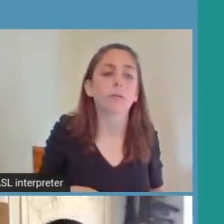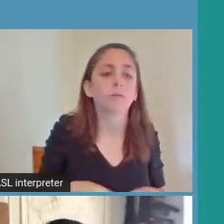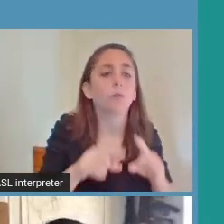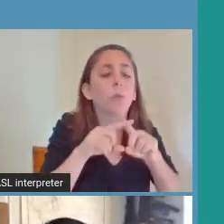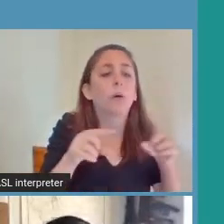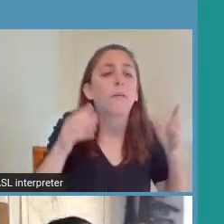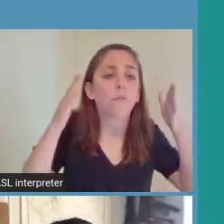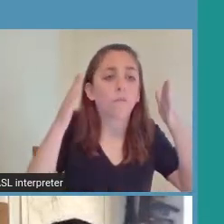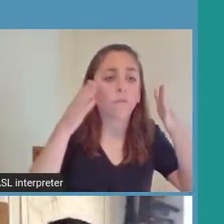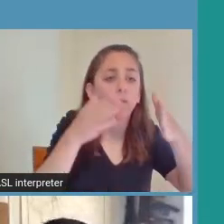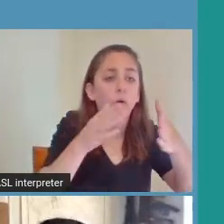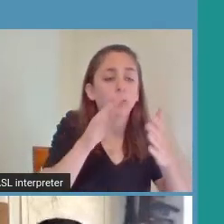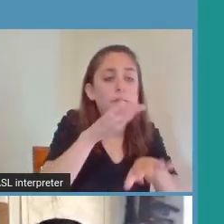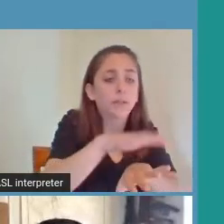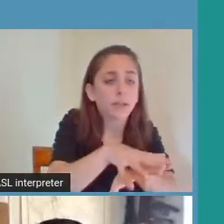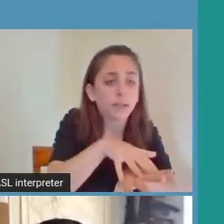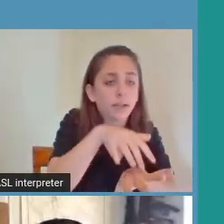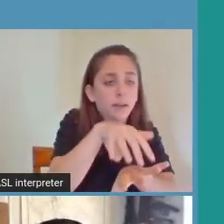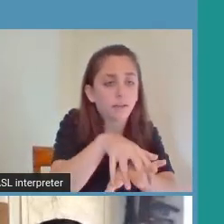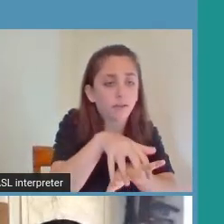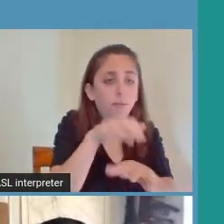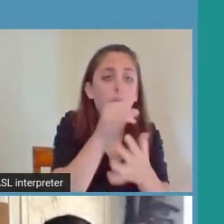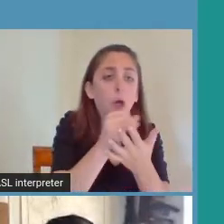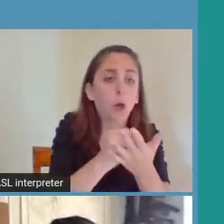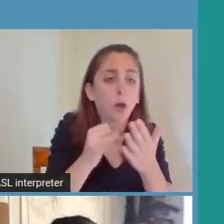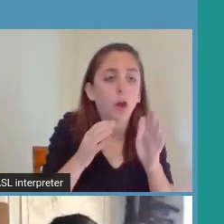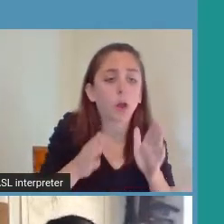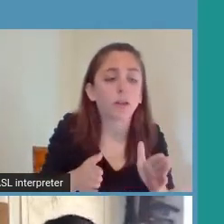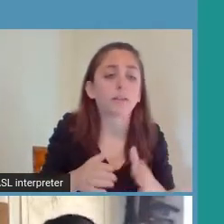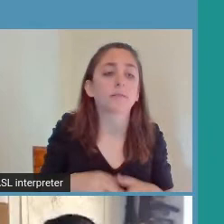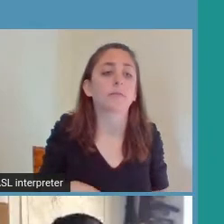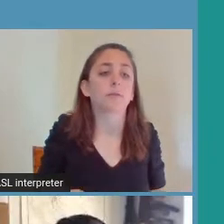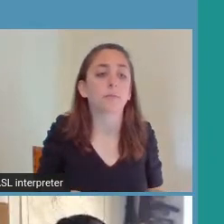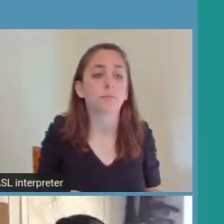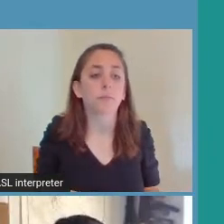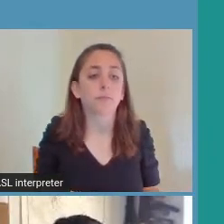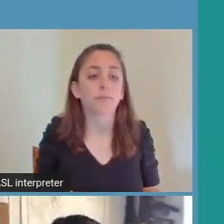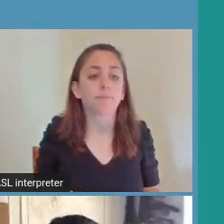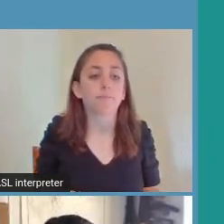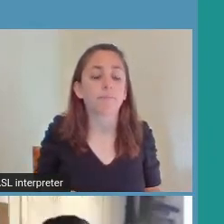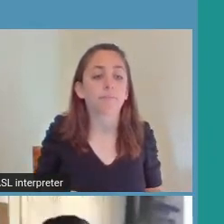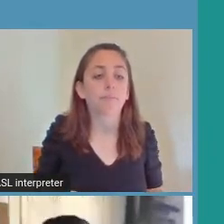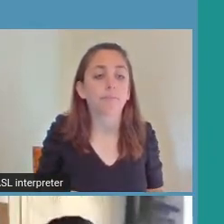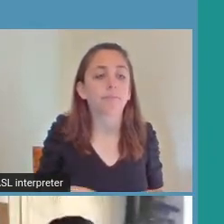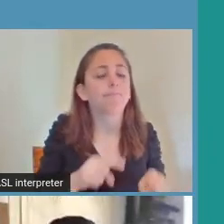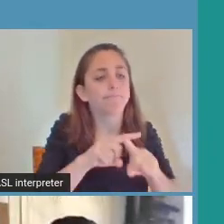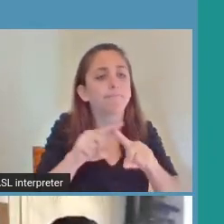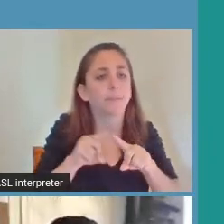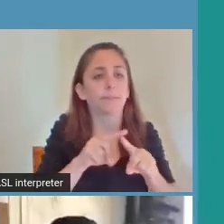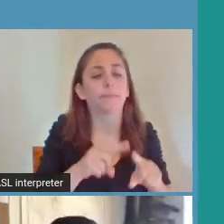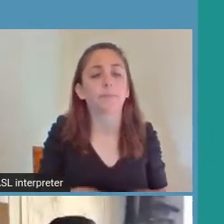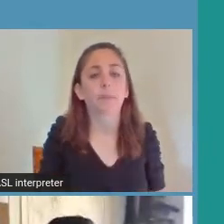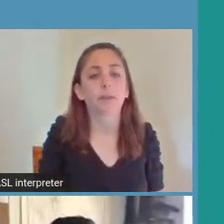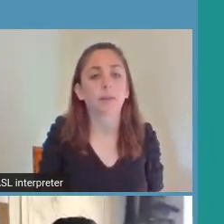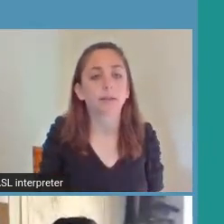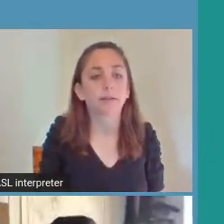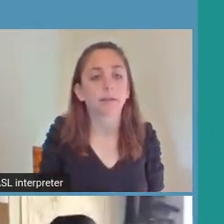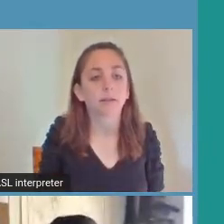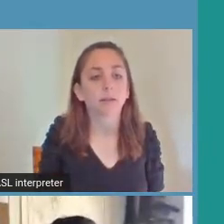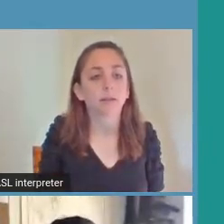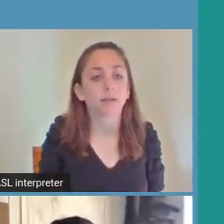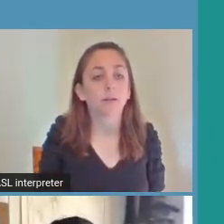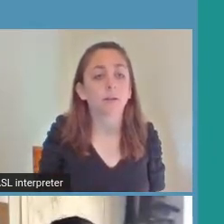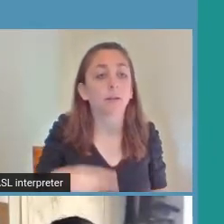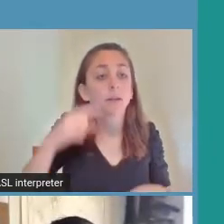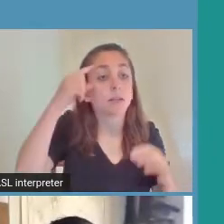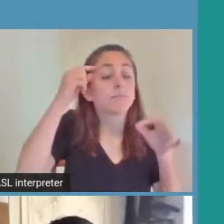American artists or people in the arts, various different things that they're doing. I also decided